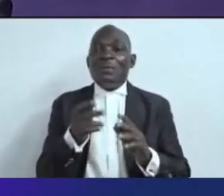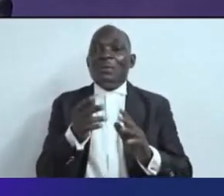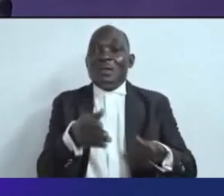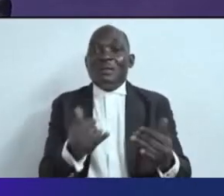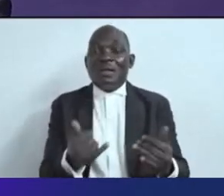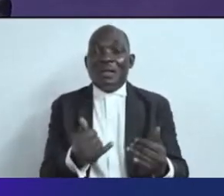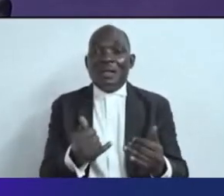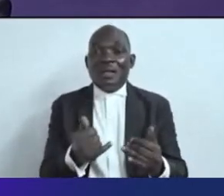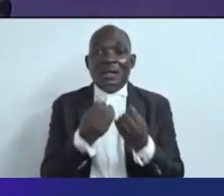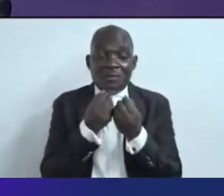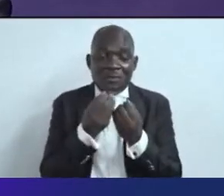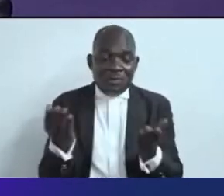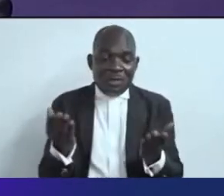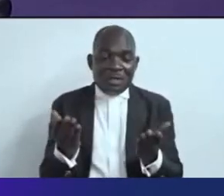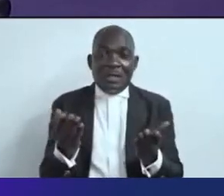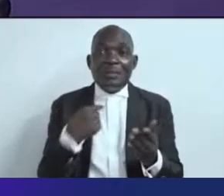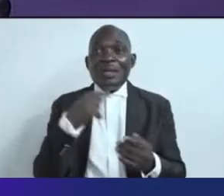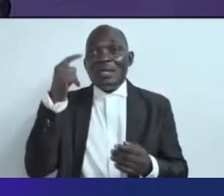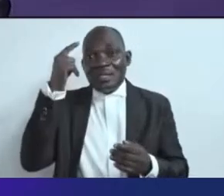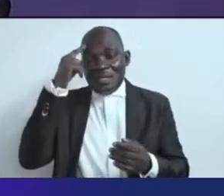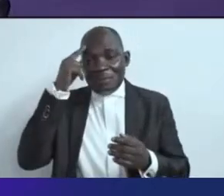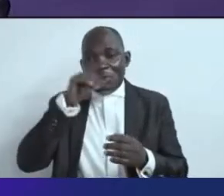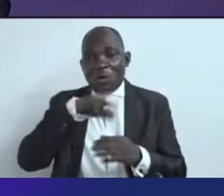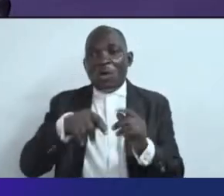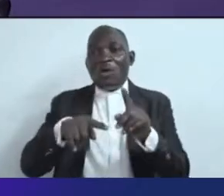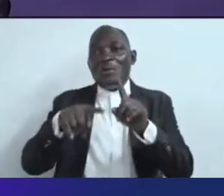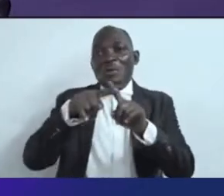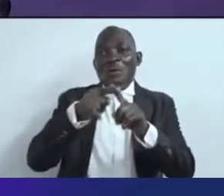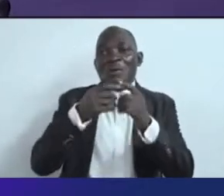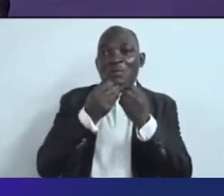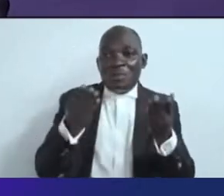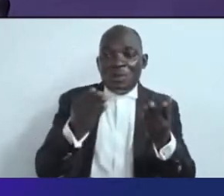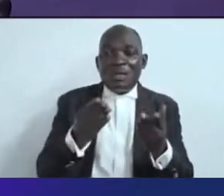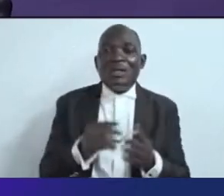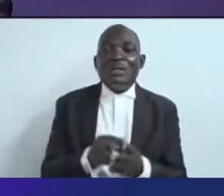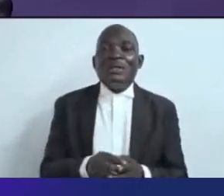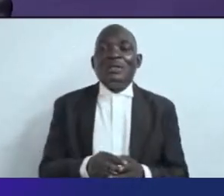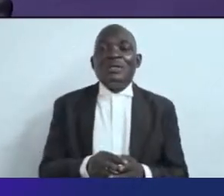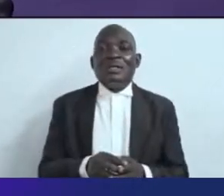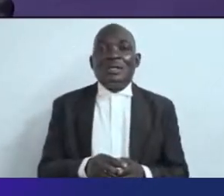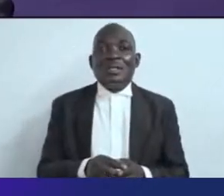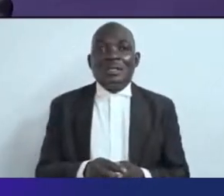The message, I think it's a very positive message which you should